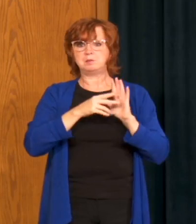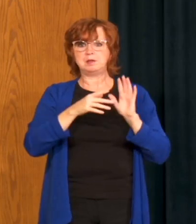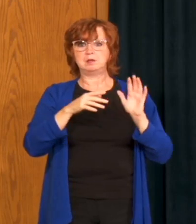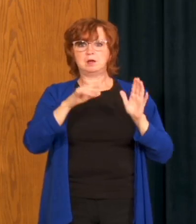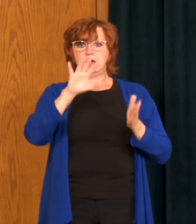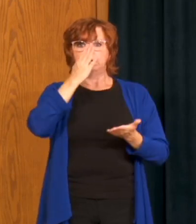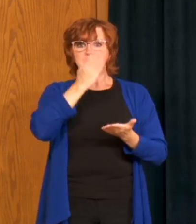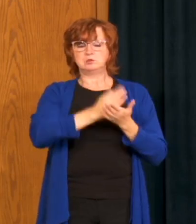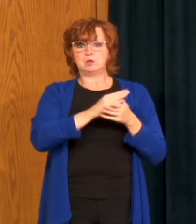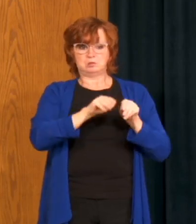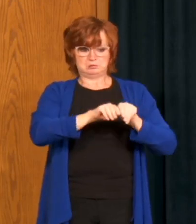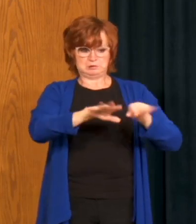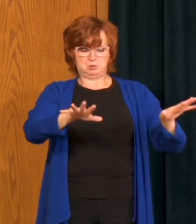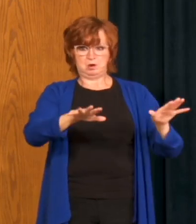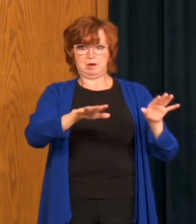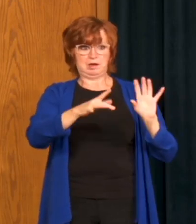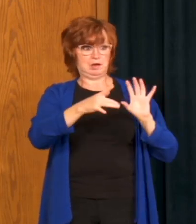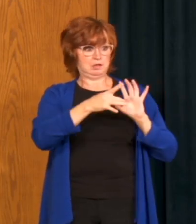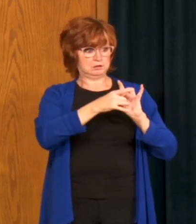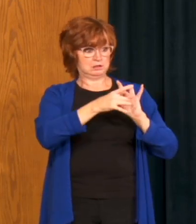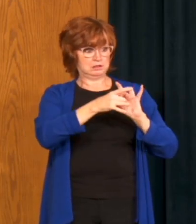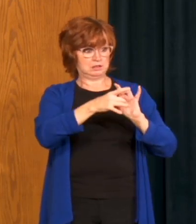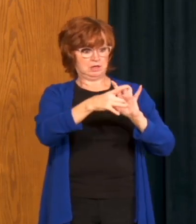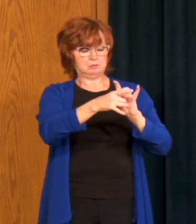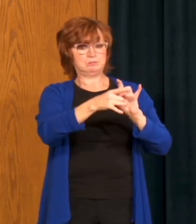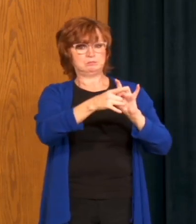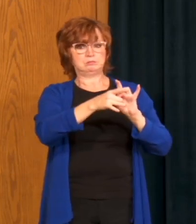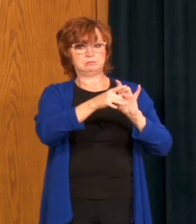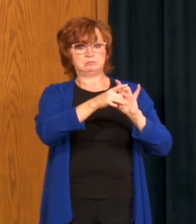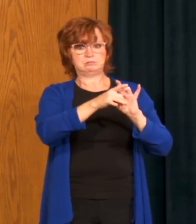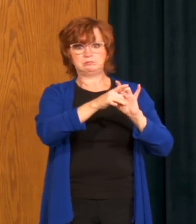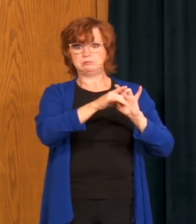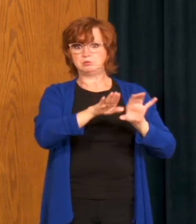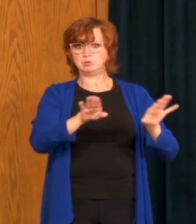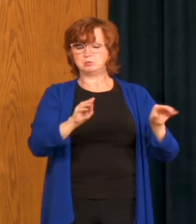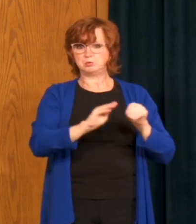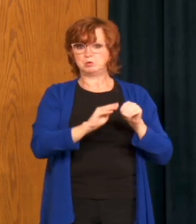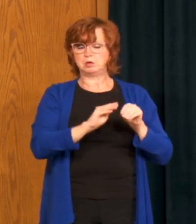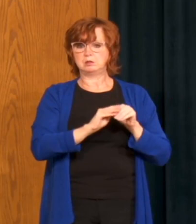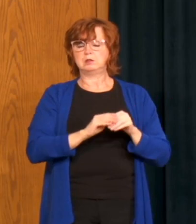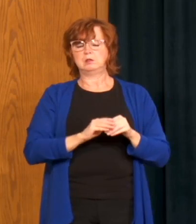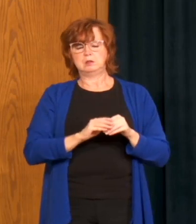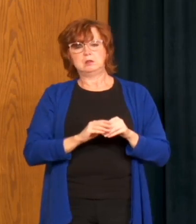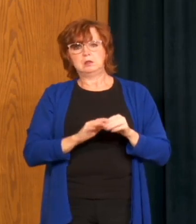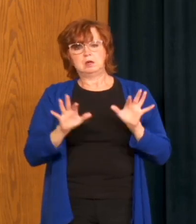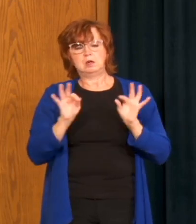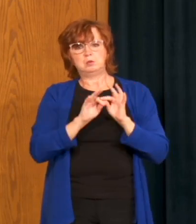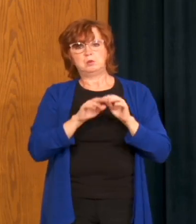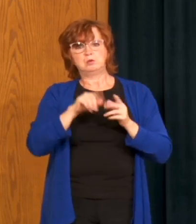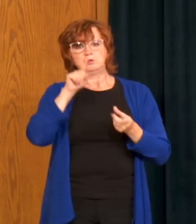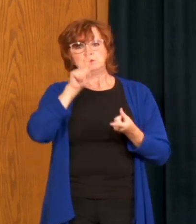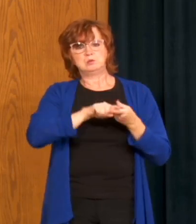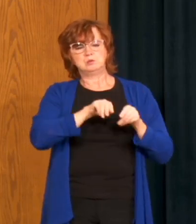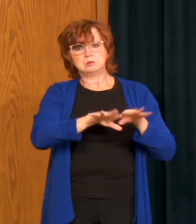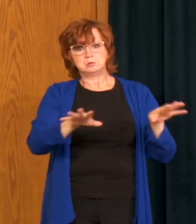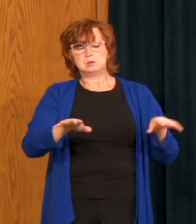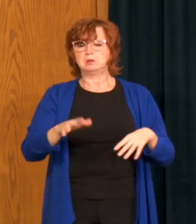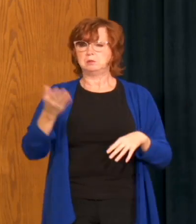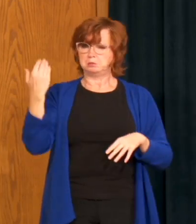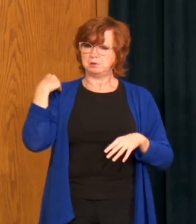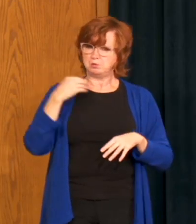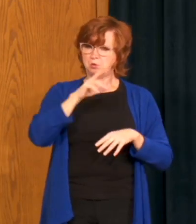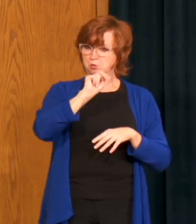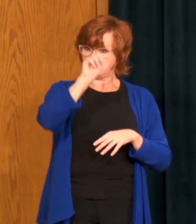working hard, the Saskatchewan Health Authority with Northern leadership and the residents and communities in the North for really addressing a very challenging outbreak.